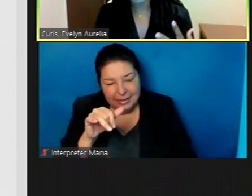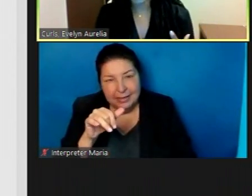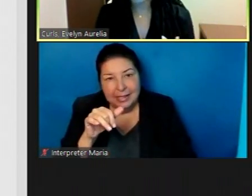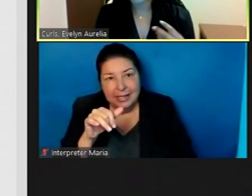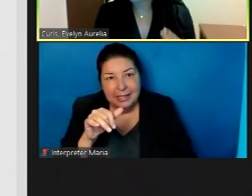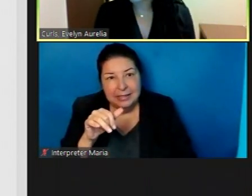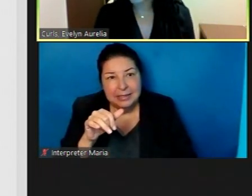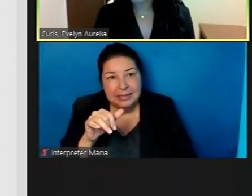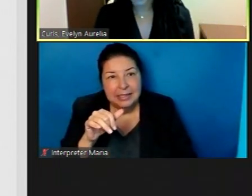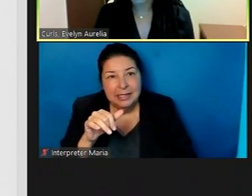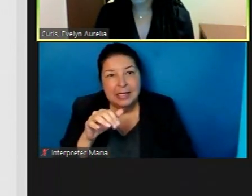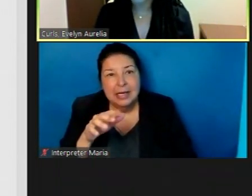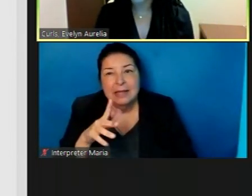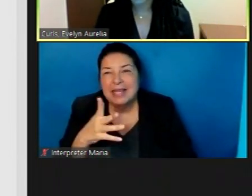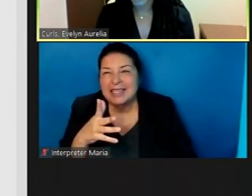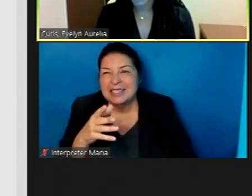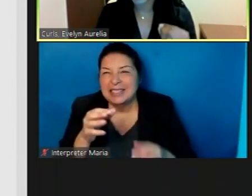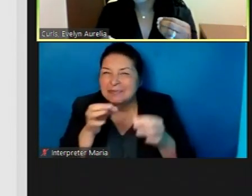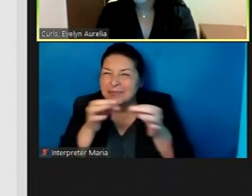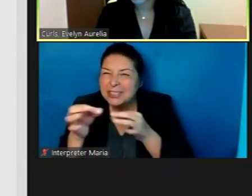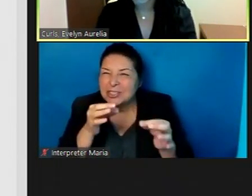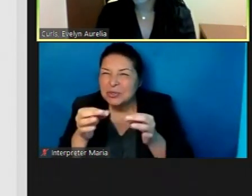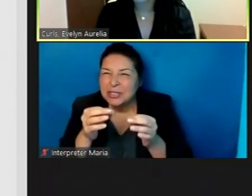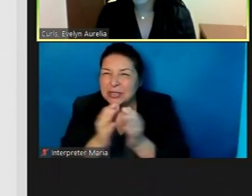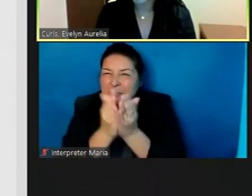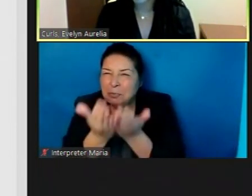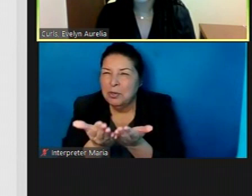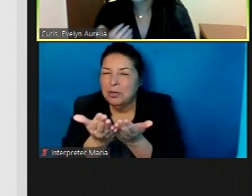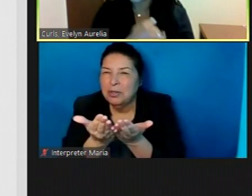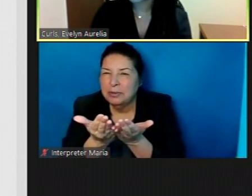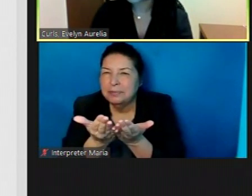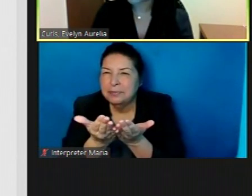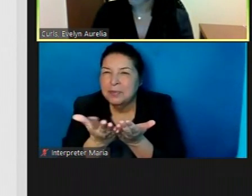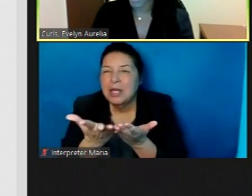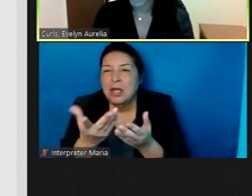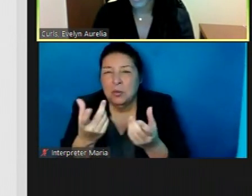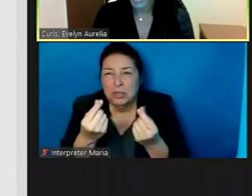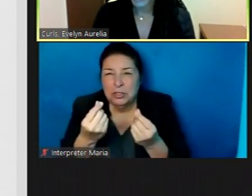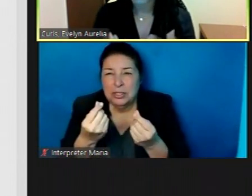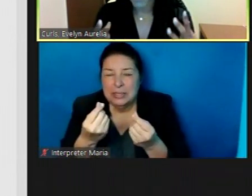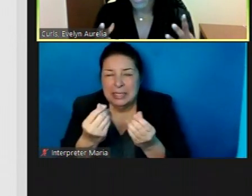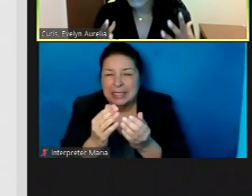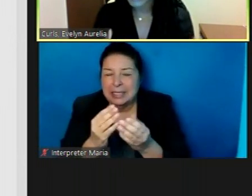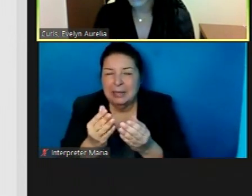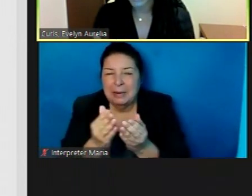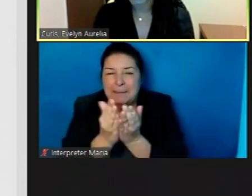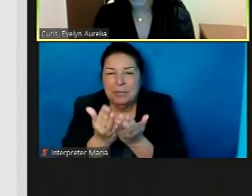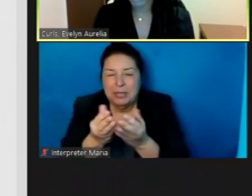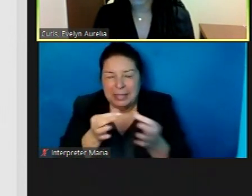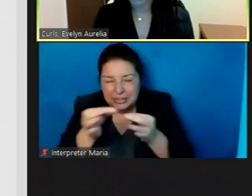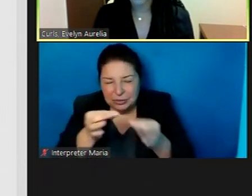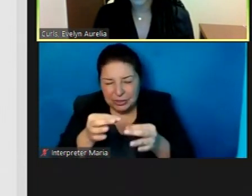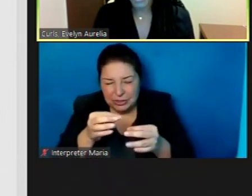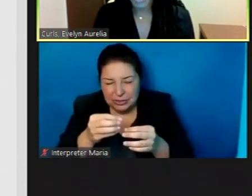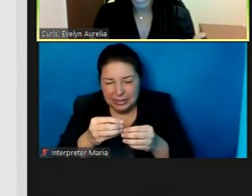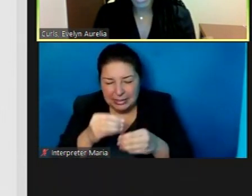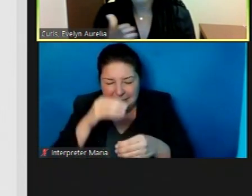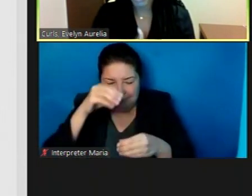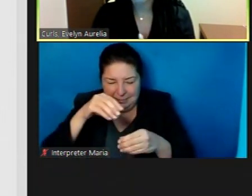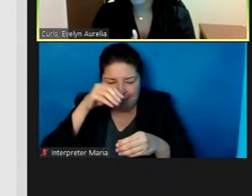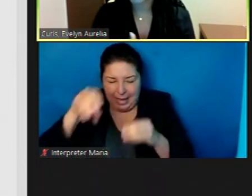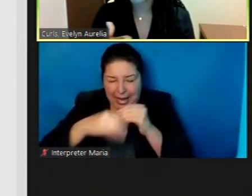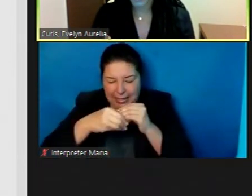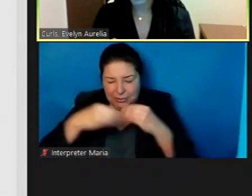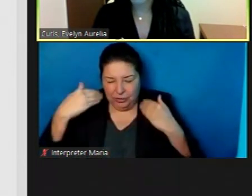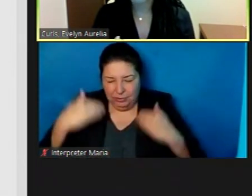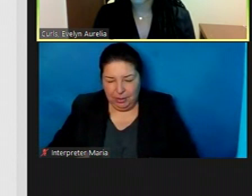vaccine is like an instruction manual. It's an instruction manual that's inserted into your body. Your body sees this manual, and the